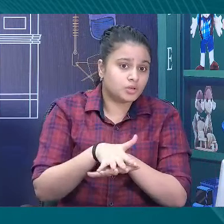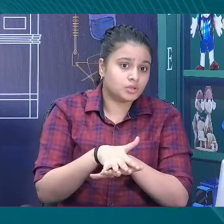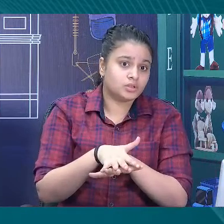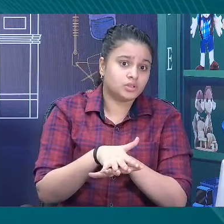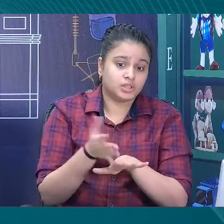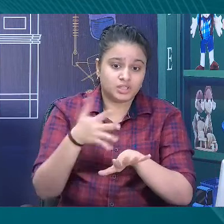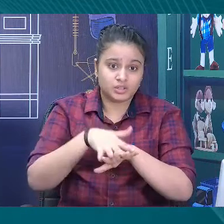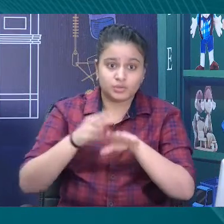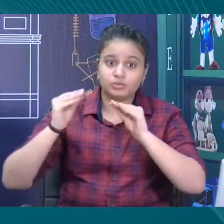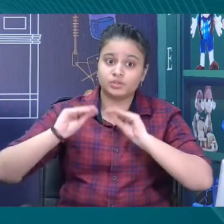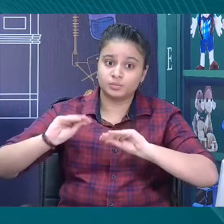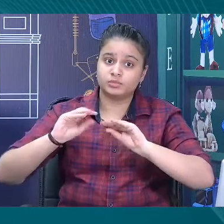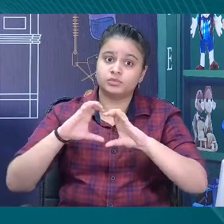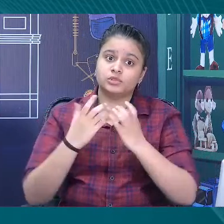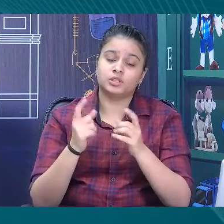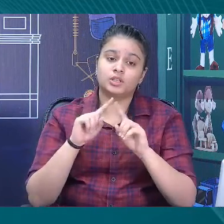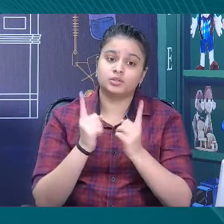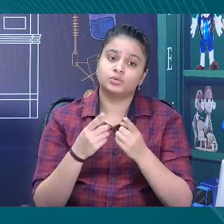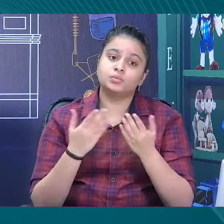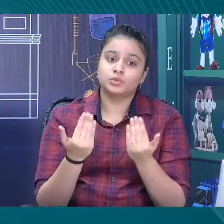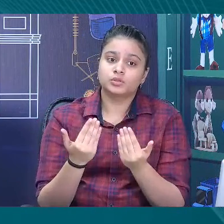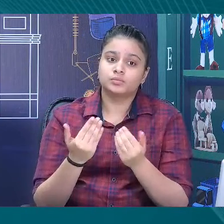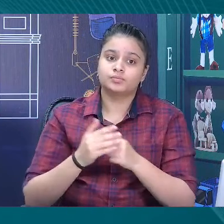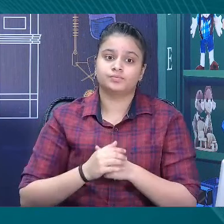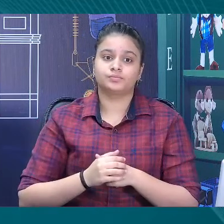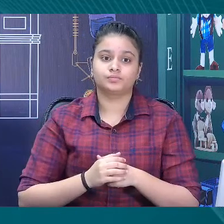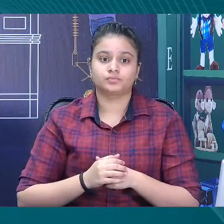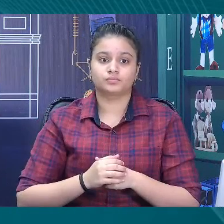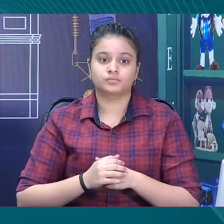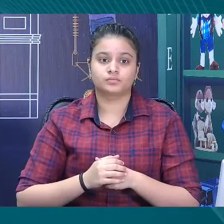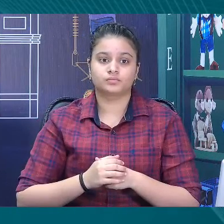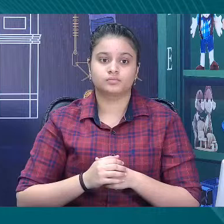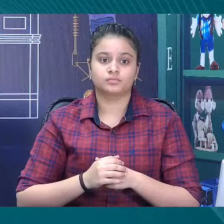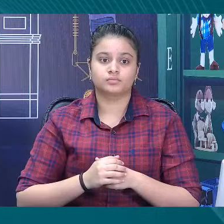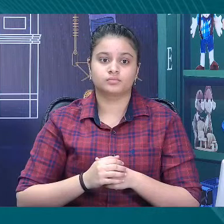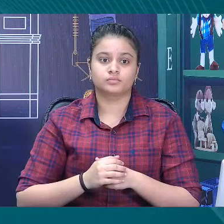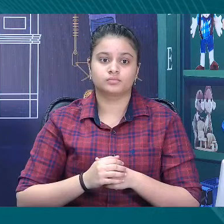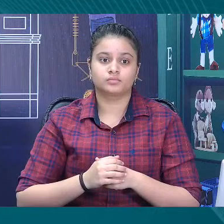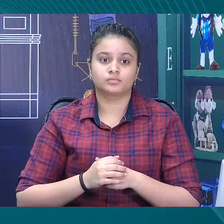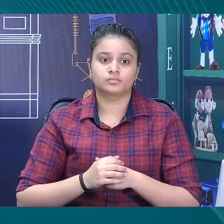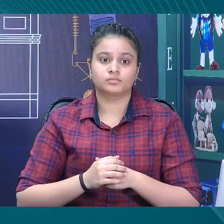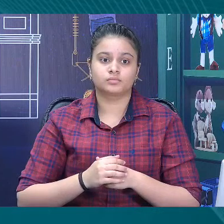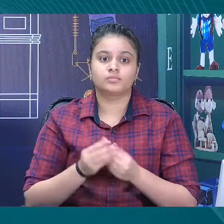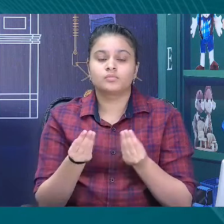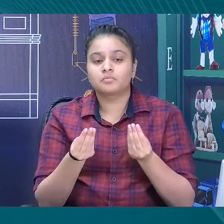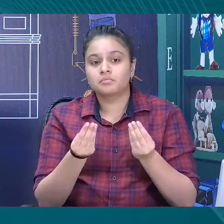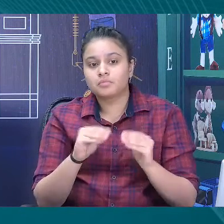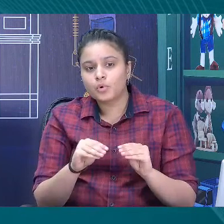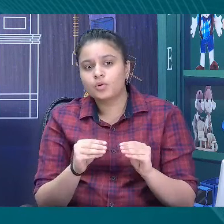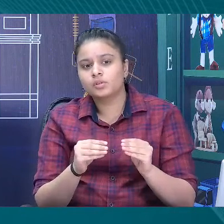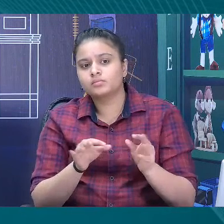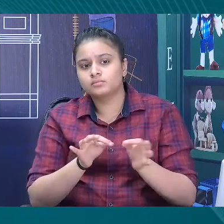kind of teaching in the classroom. So please explain more about it, ma'am.